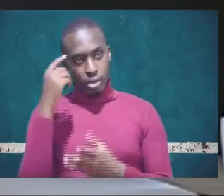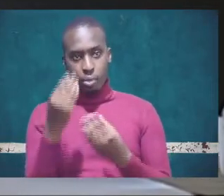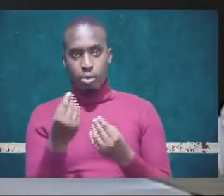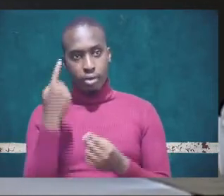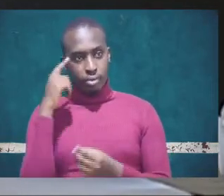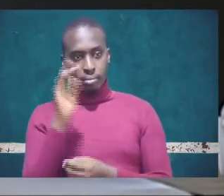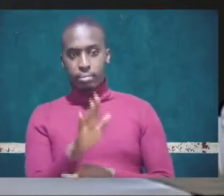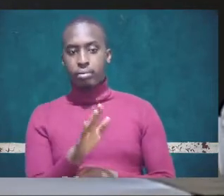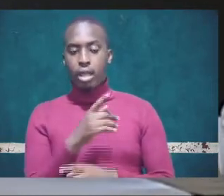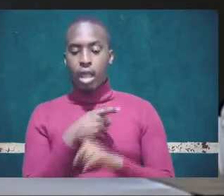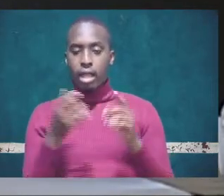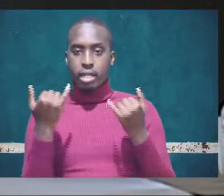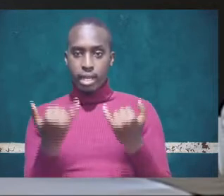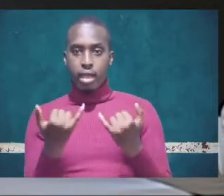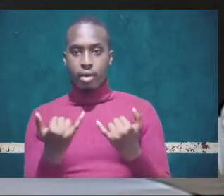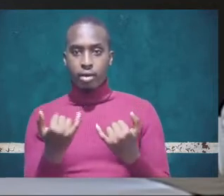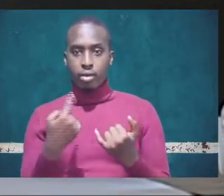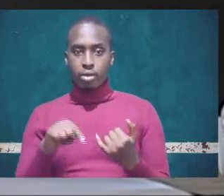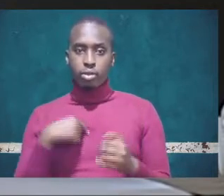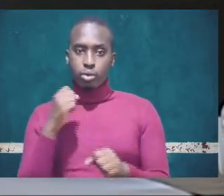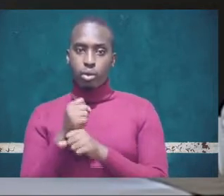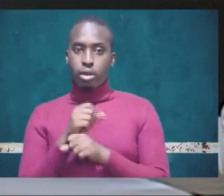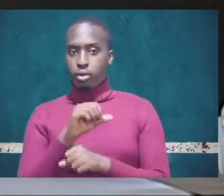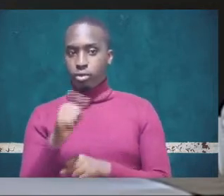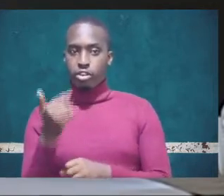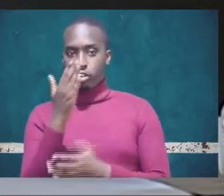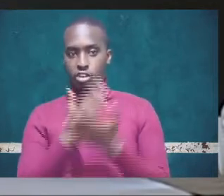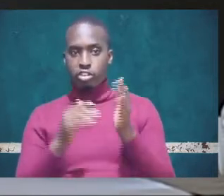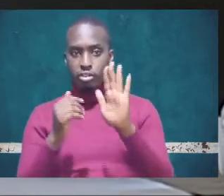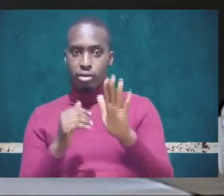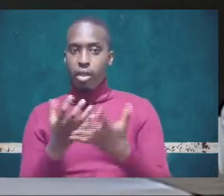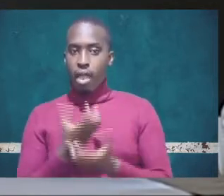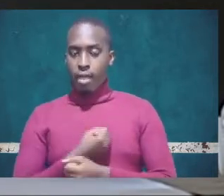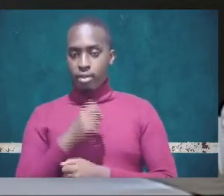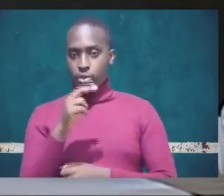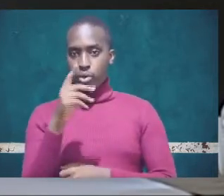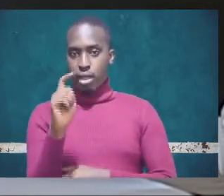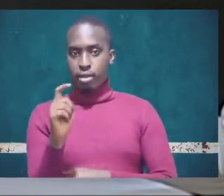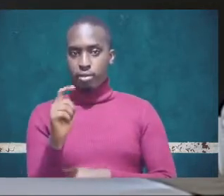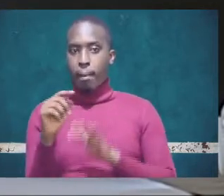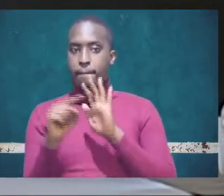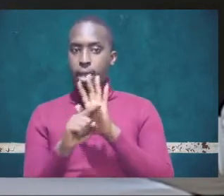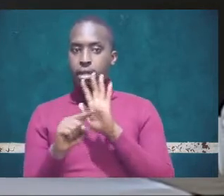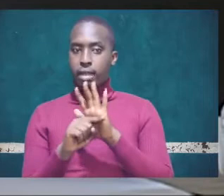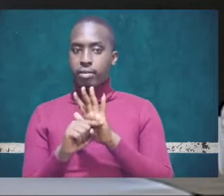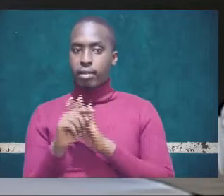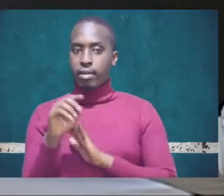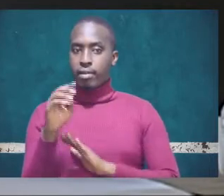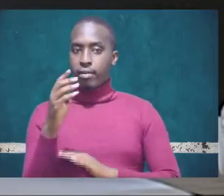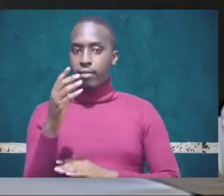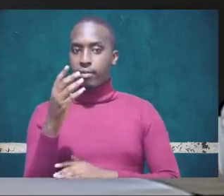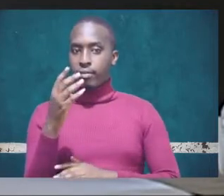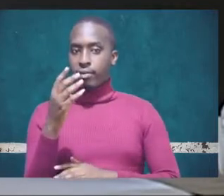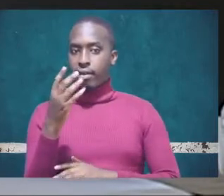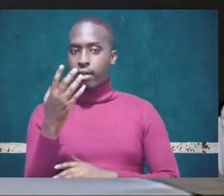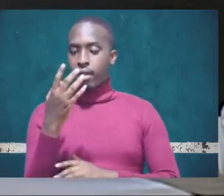you. Now, let's work on the other side. We have 2x minus 5.